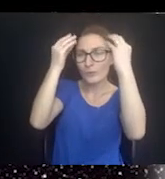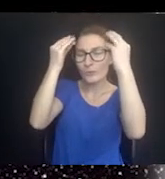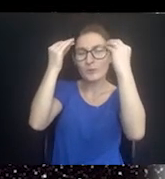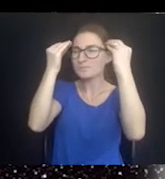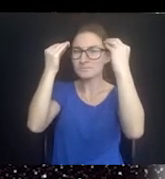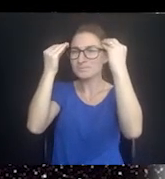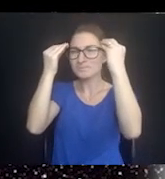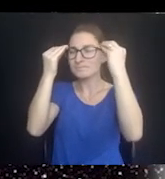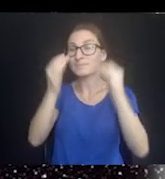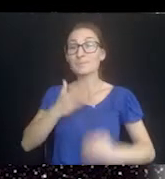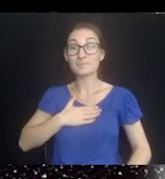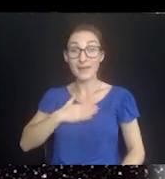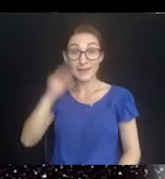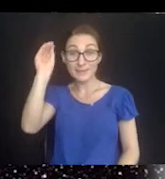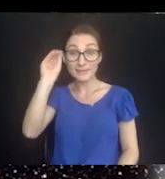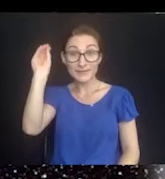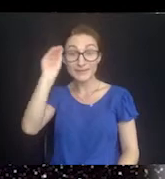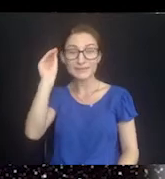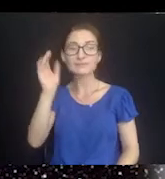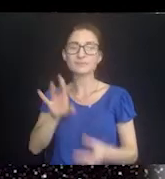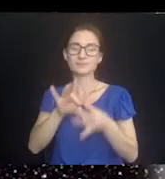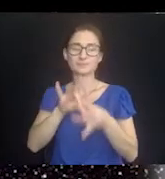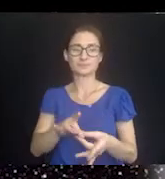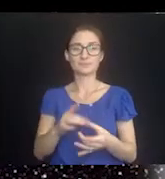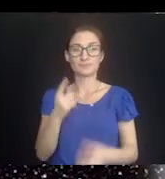ability to think or creativity.